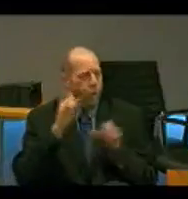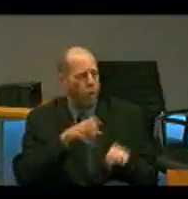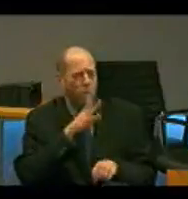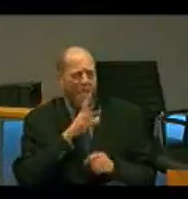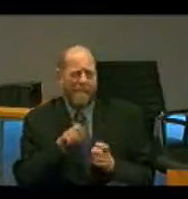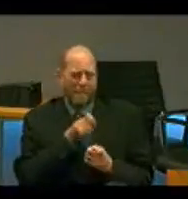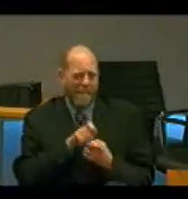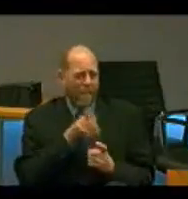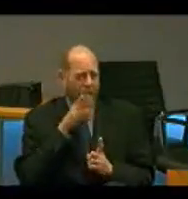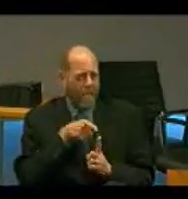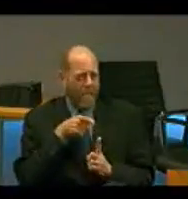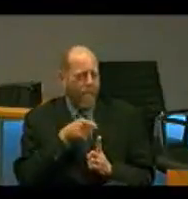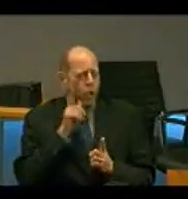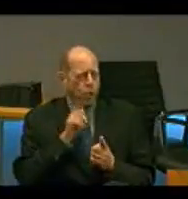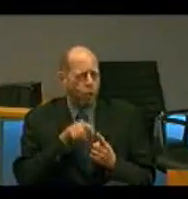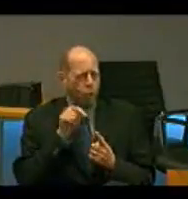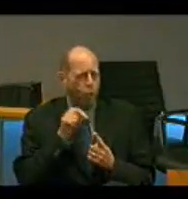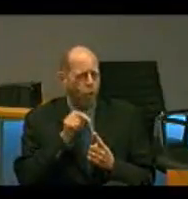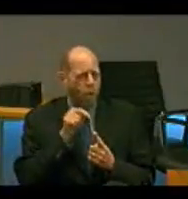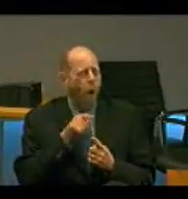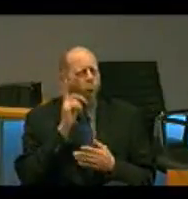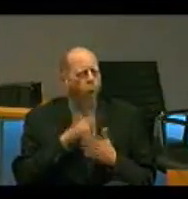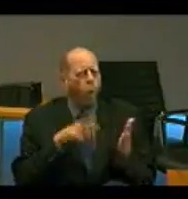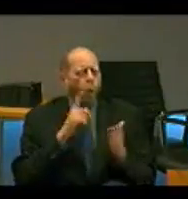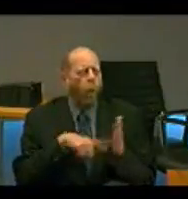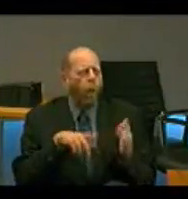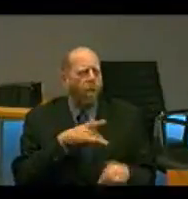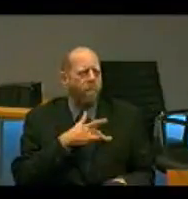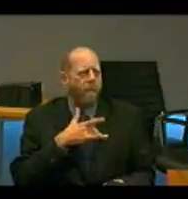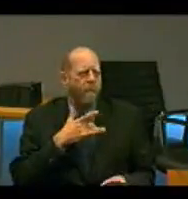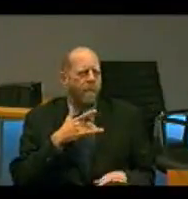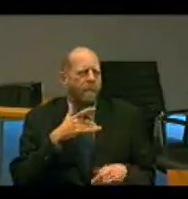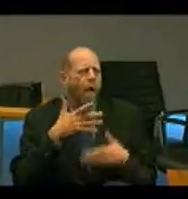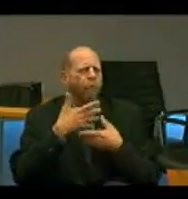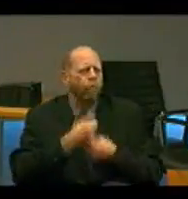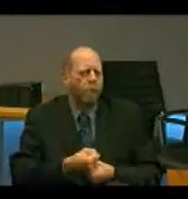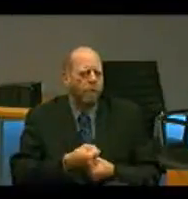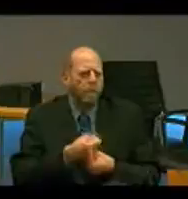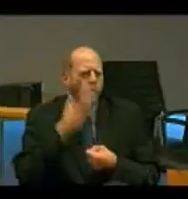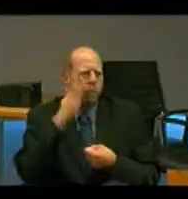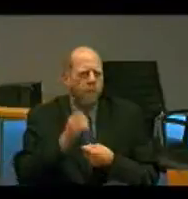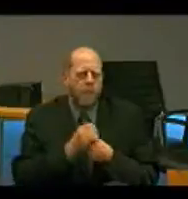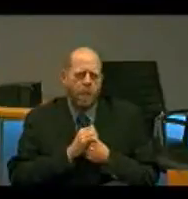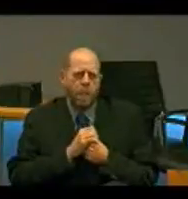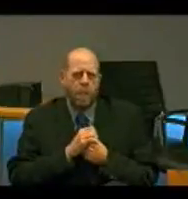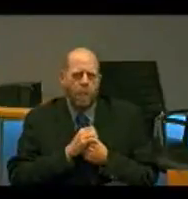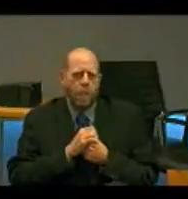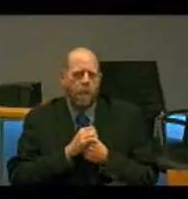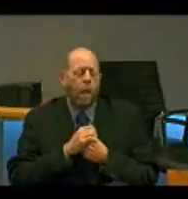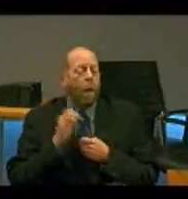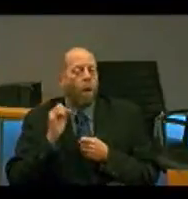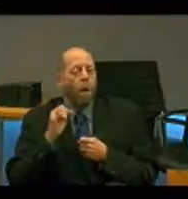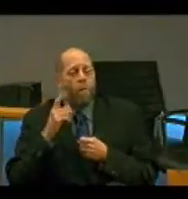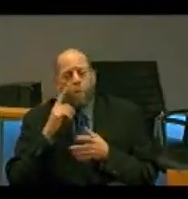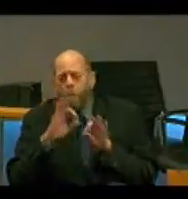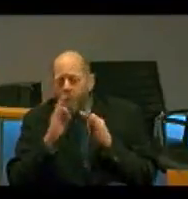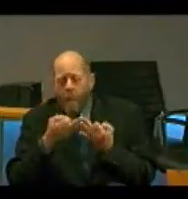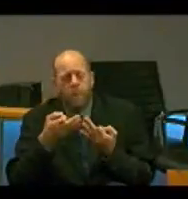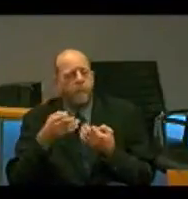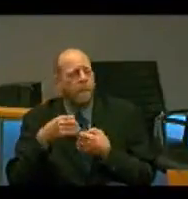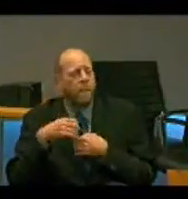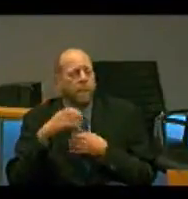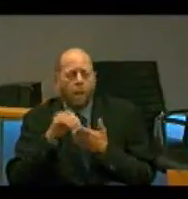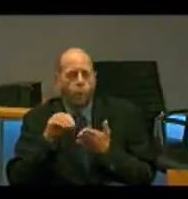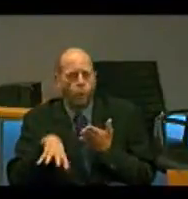speak specifically to what the feelings of trust would be for families